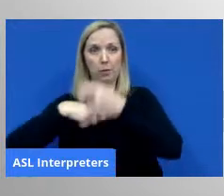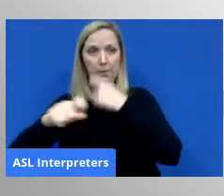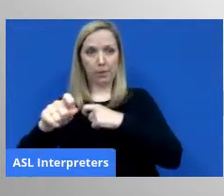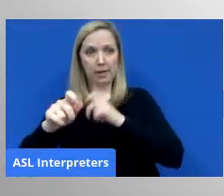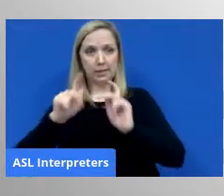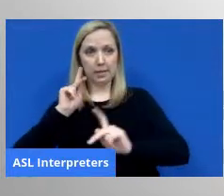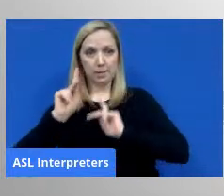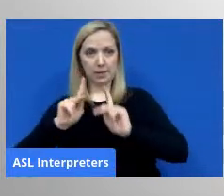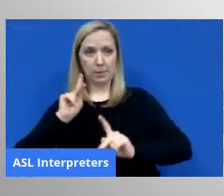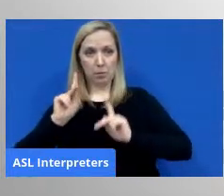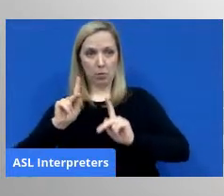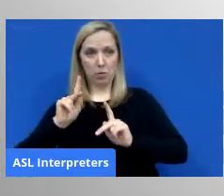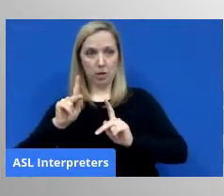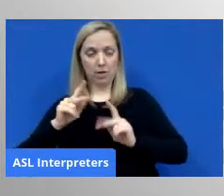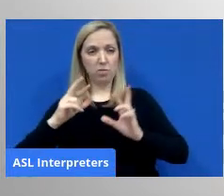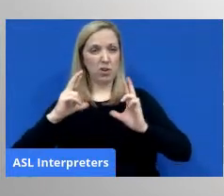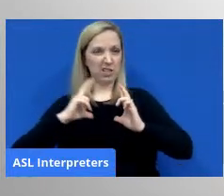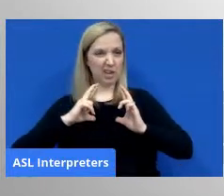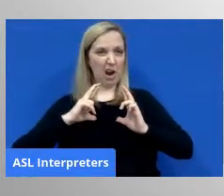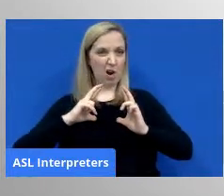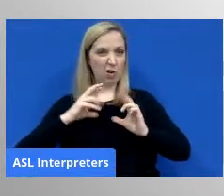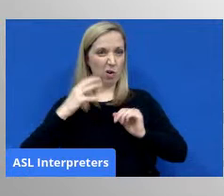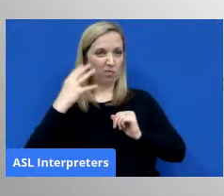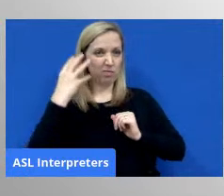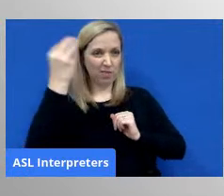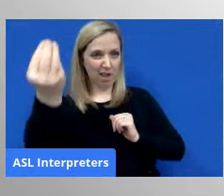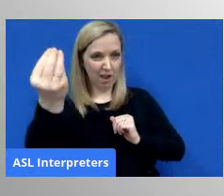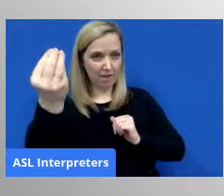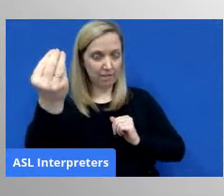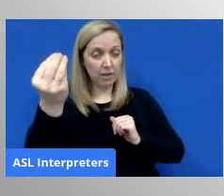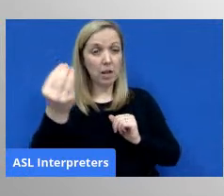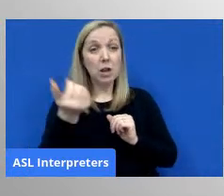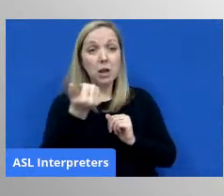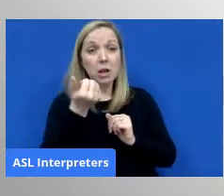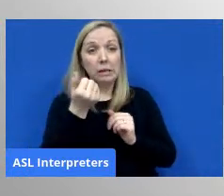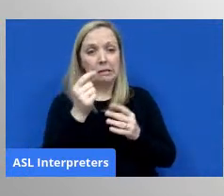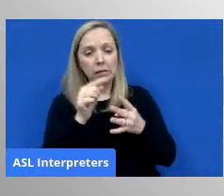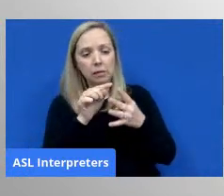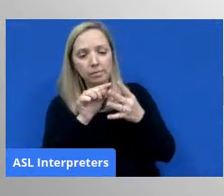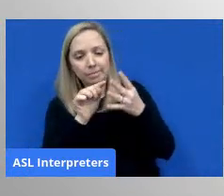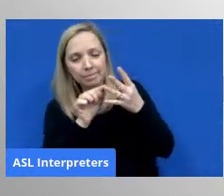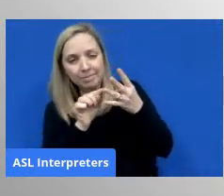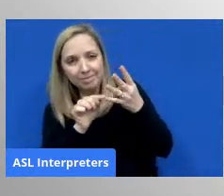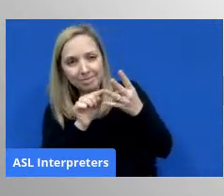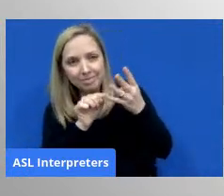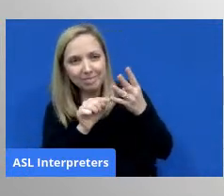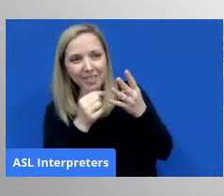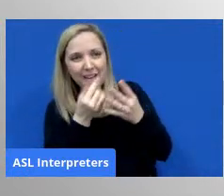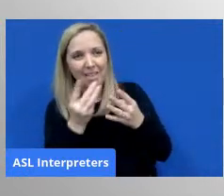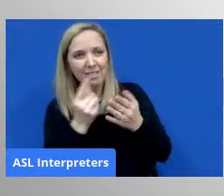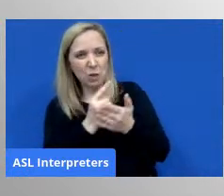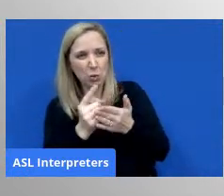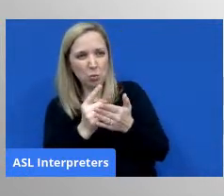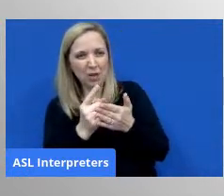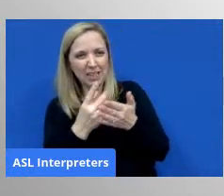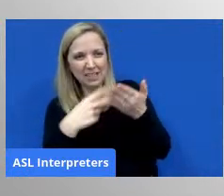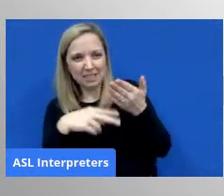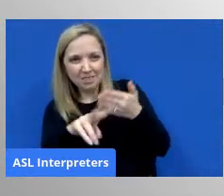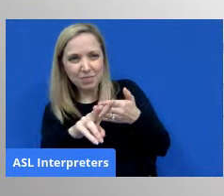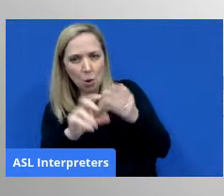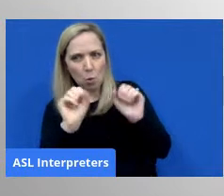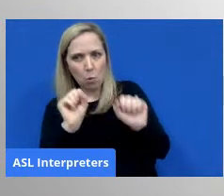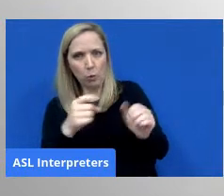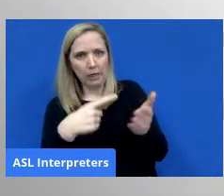people that are missing. In a couple of weeks, we can really delve into this, right? So if we want to change the whole makeup of policy committee